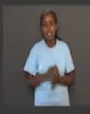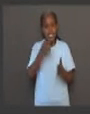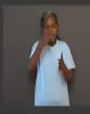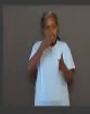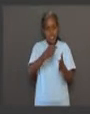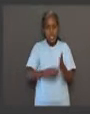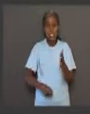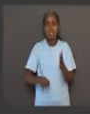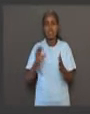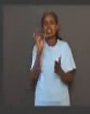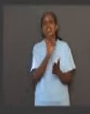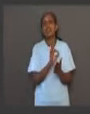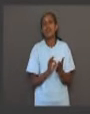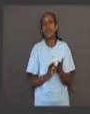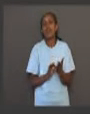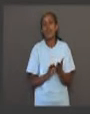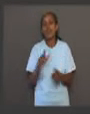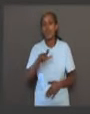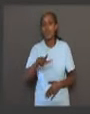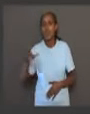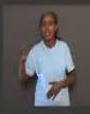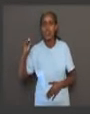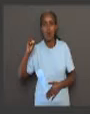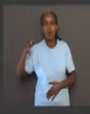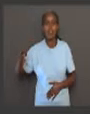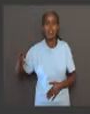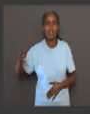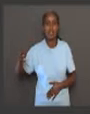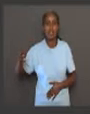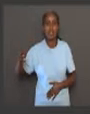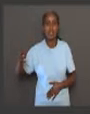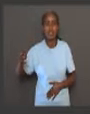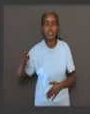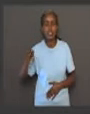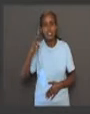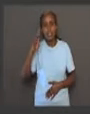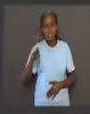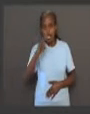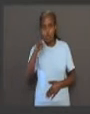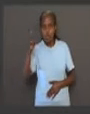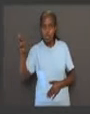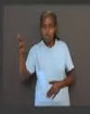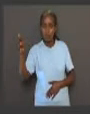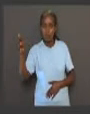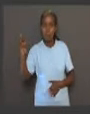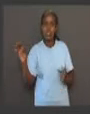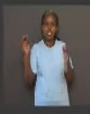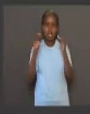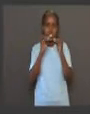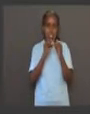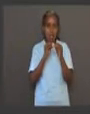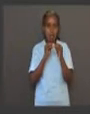result is the formula for line OP, the square root of the